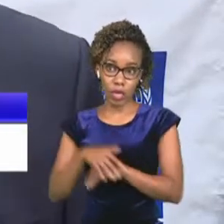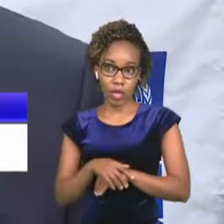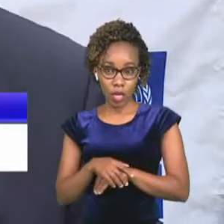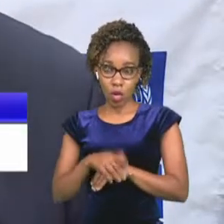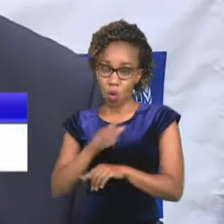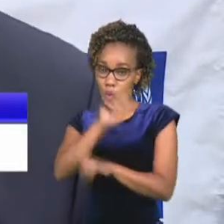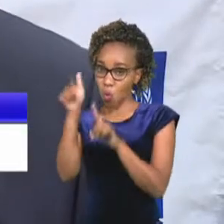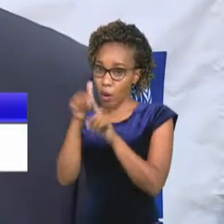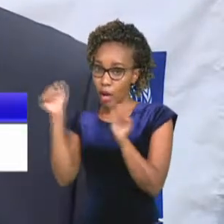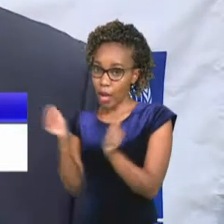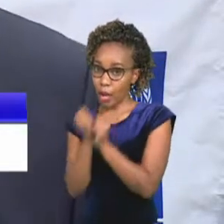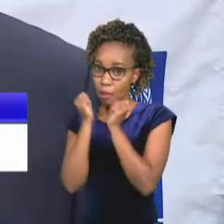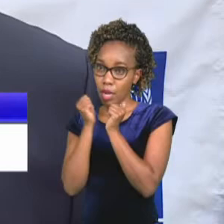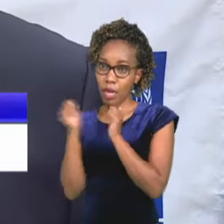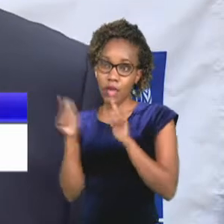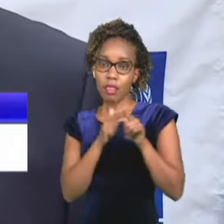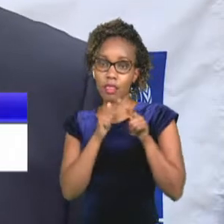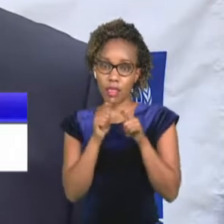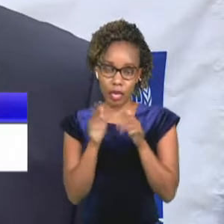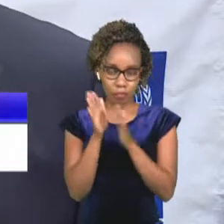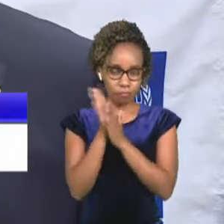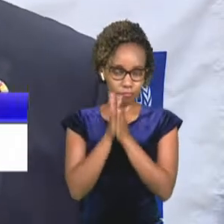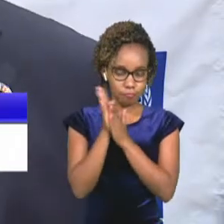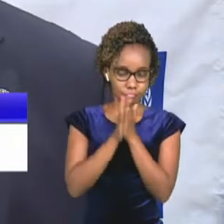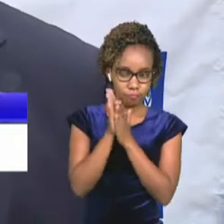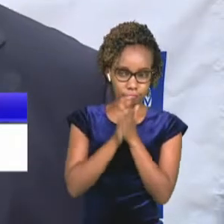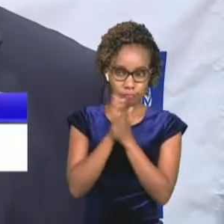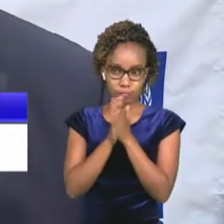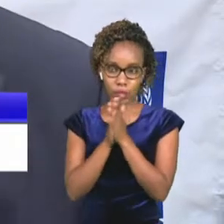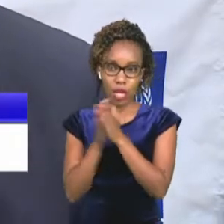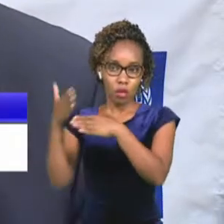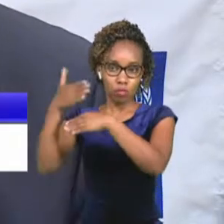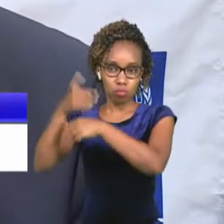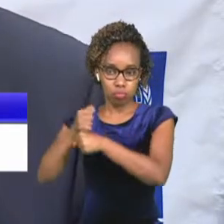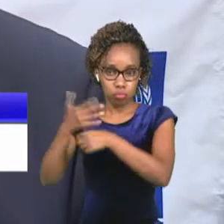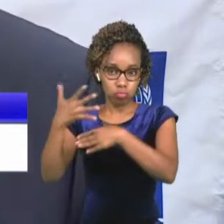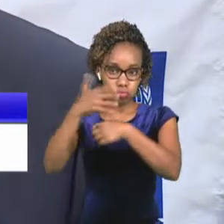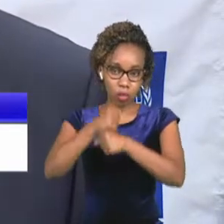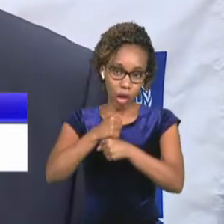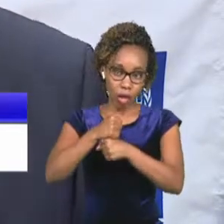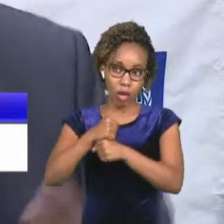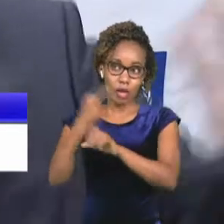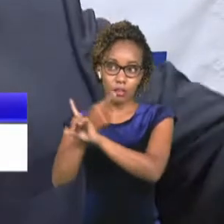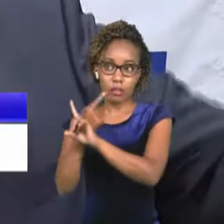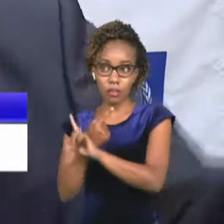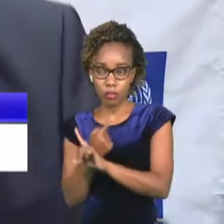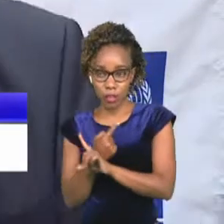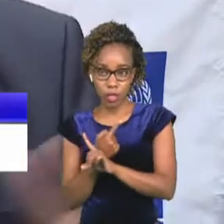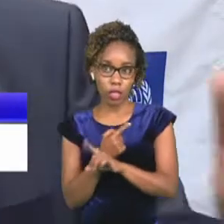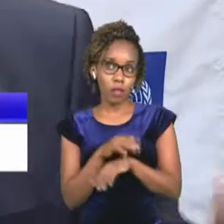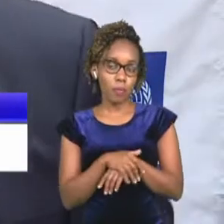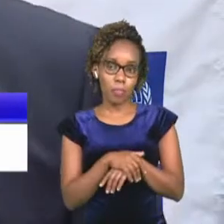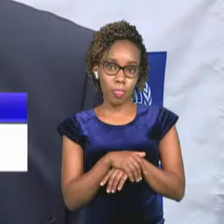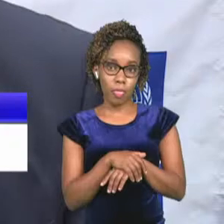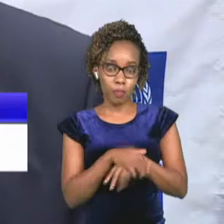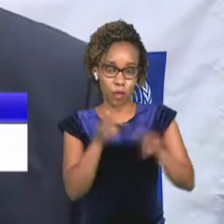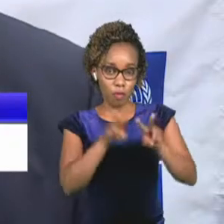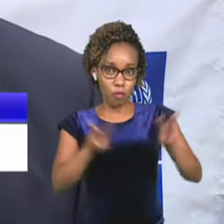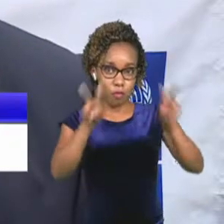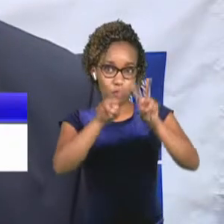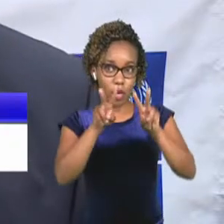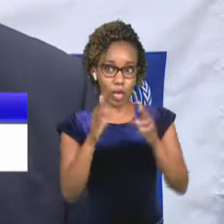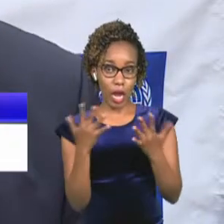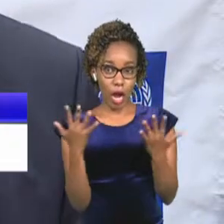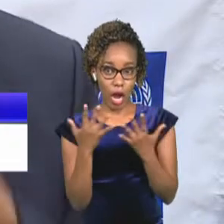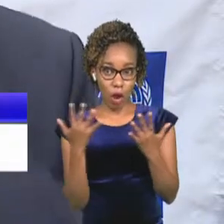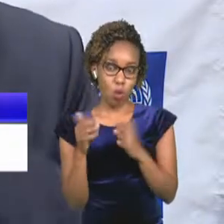that comes, you'll see some interesting initiatives that will be precisely around that. The value chain, as P.S. Kipto